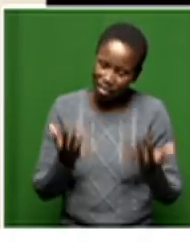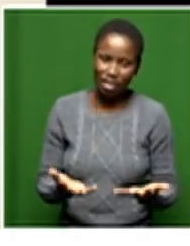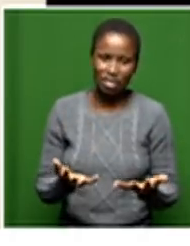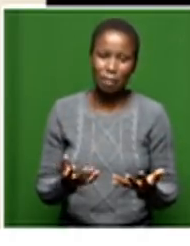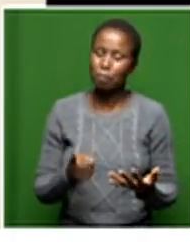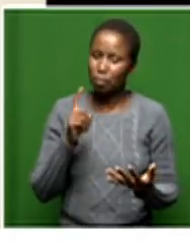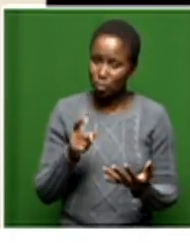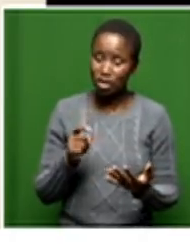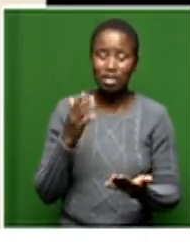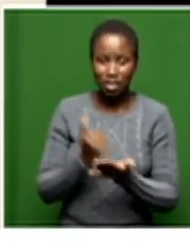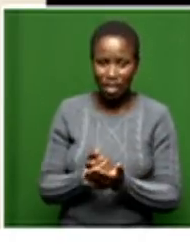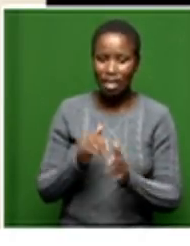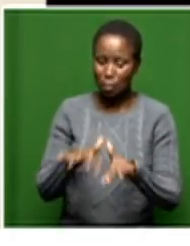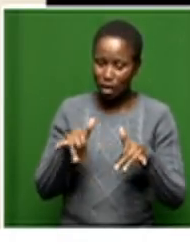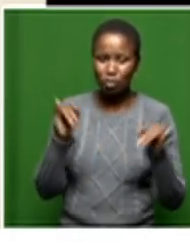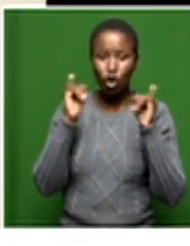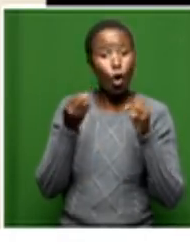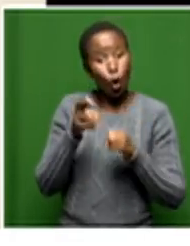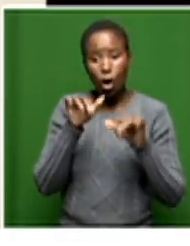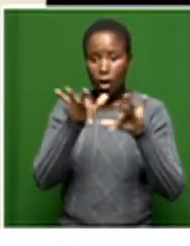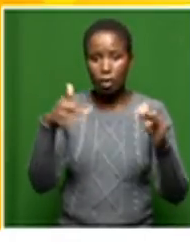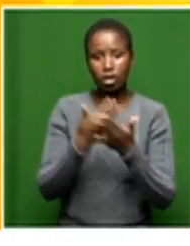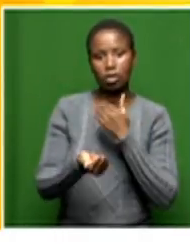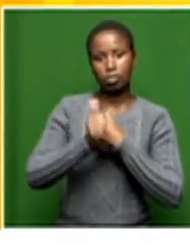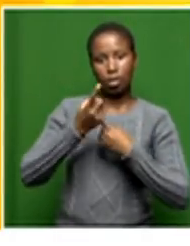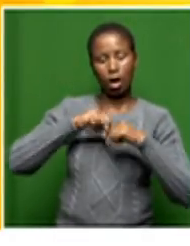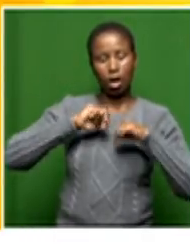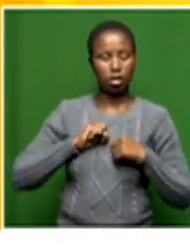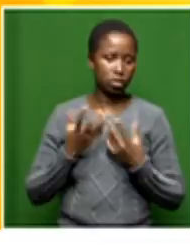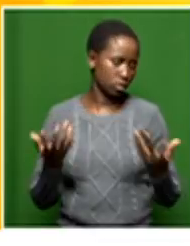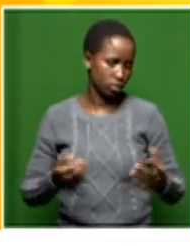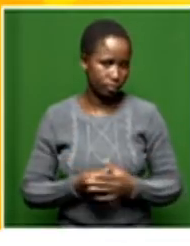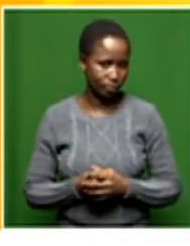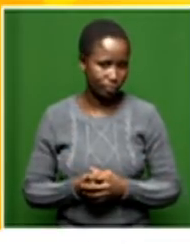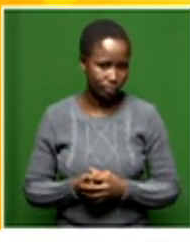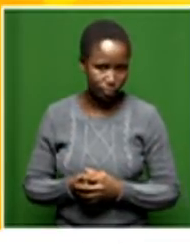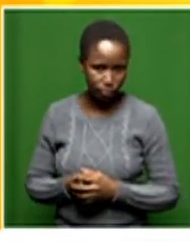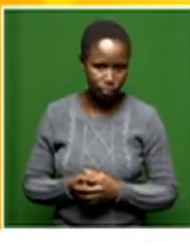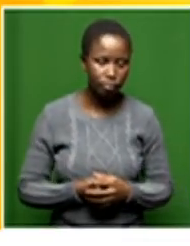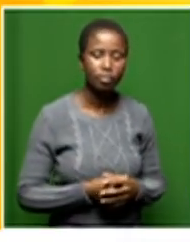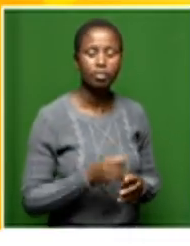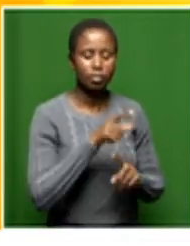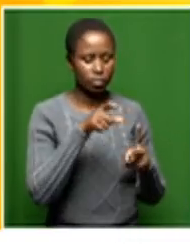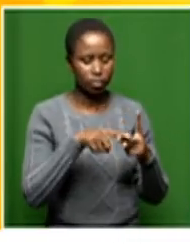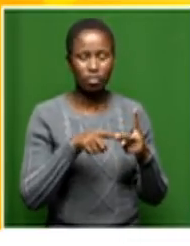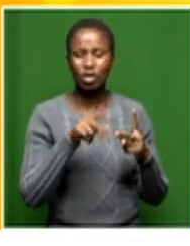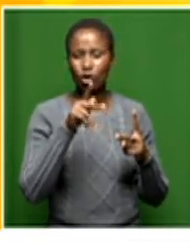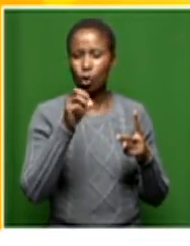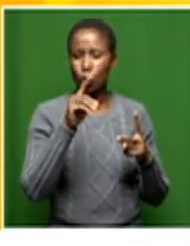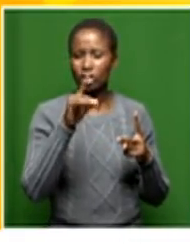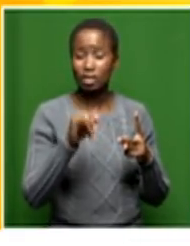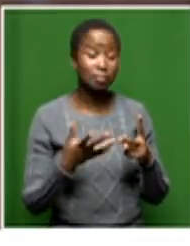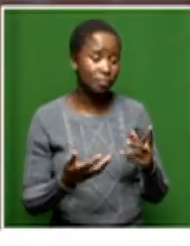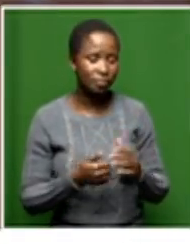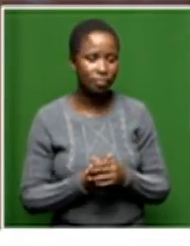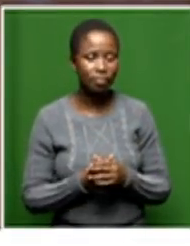Parliament, or we get the public to deal with us. Mr. Themba Godi? Yeah, I think what Parliament needs to